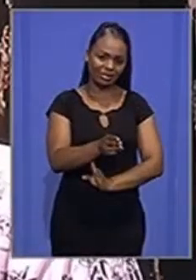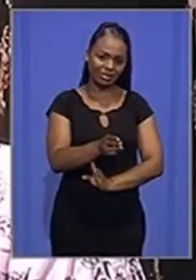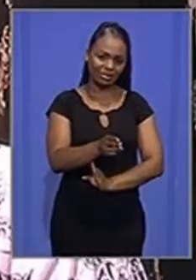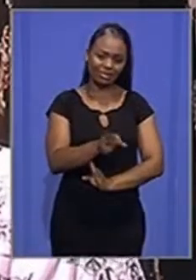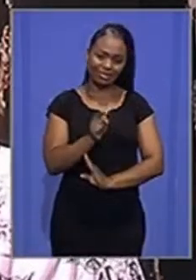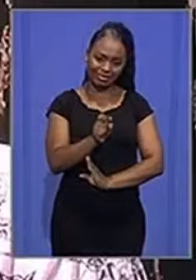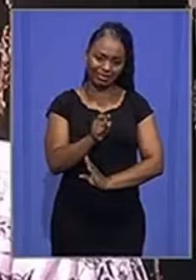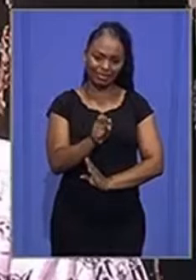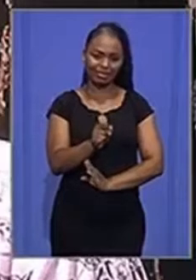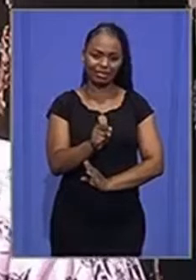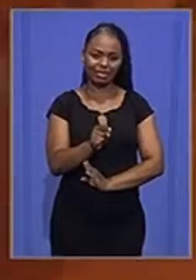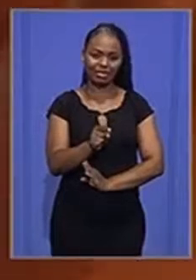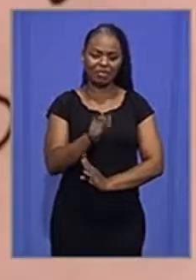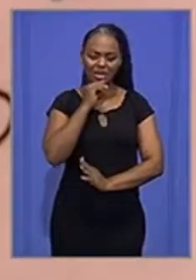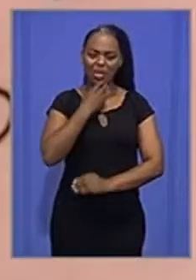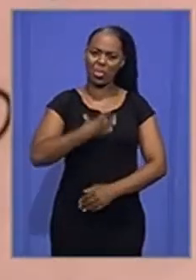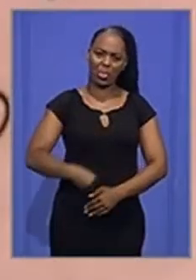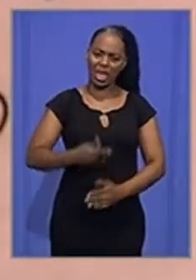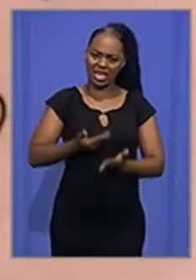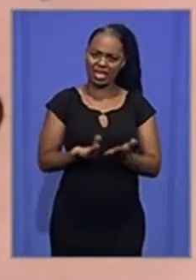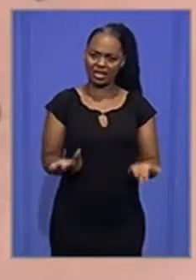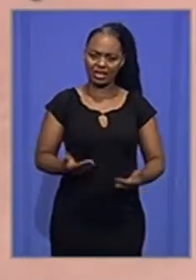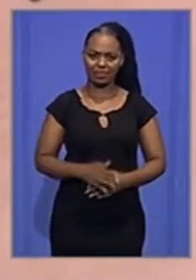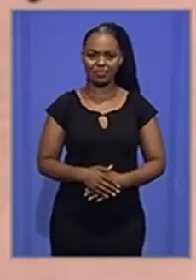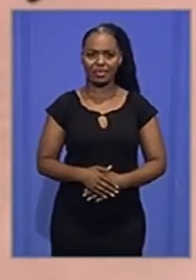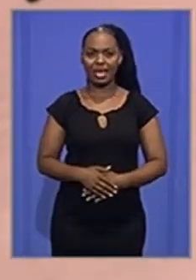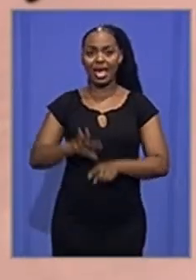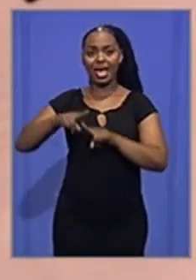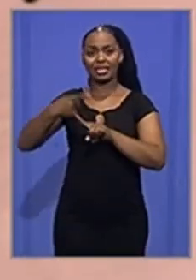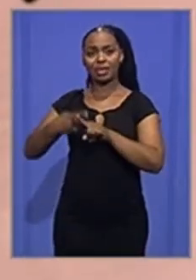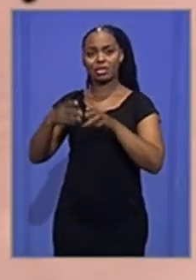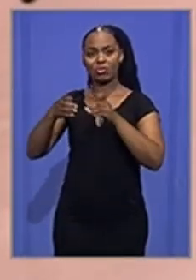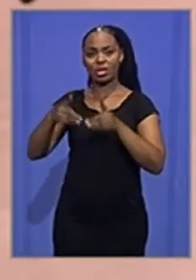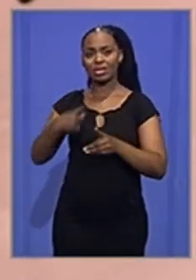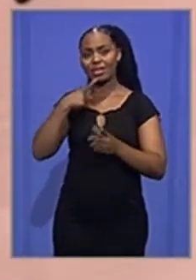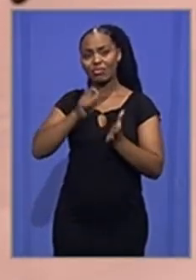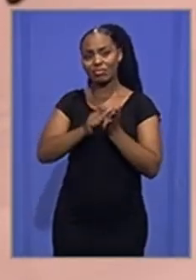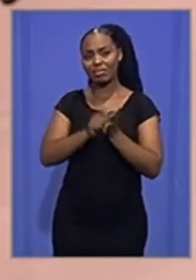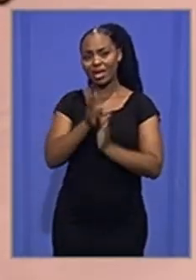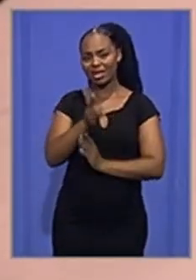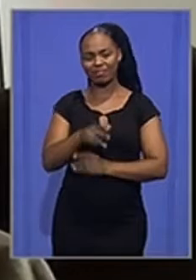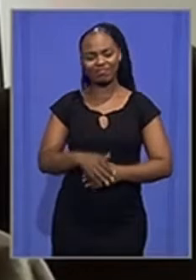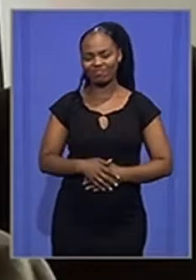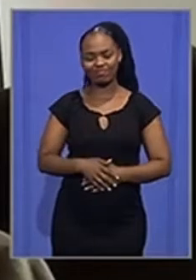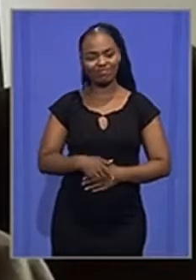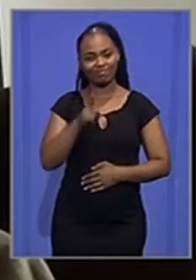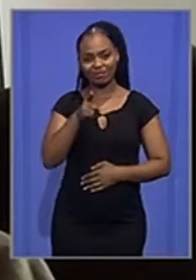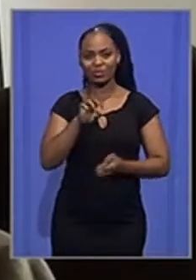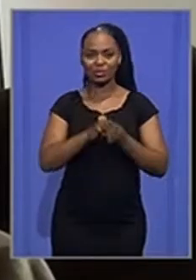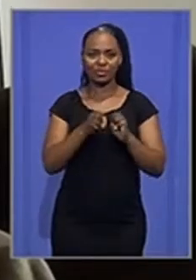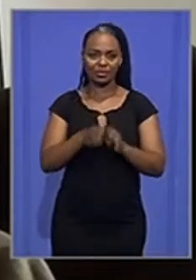lowers her self-esteem. Setsebi sa thuto se re go ngwala gape ke magato a maleba. If